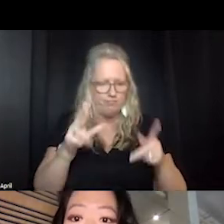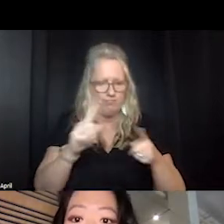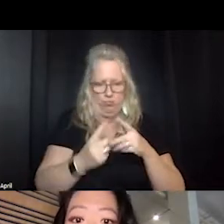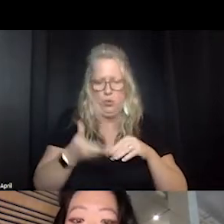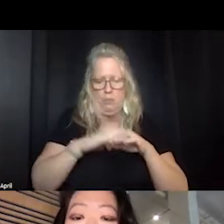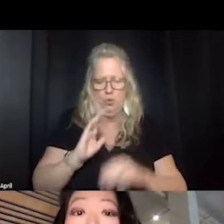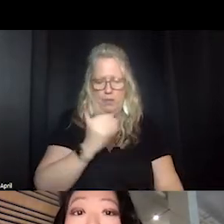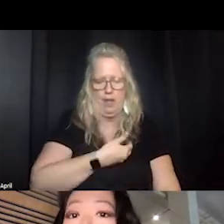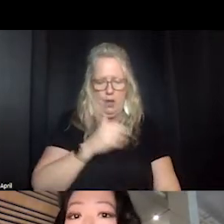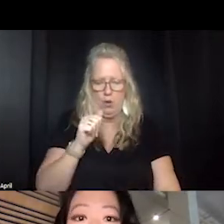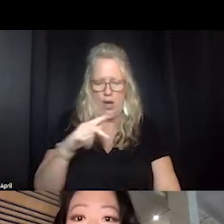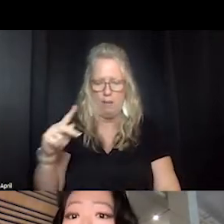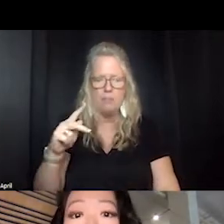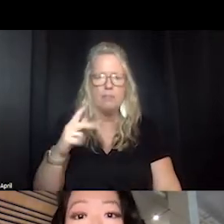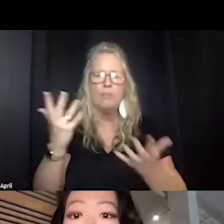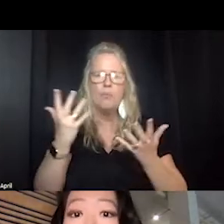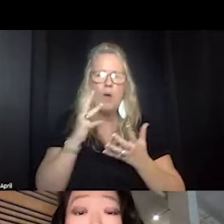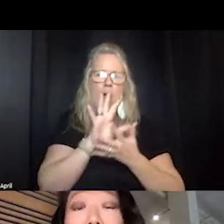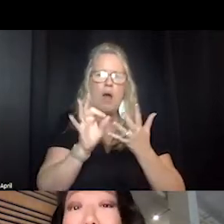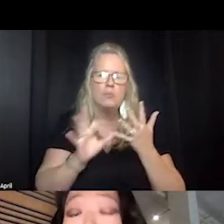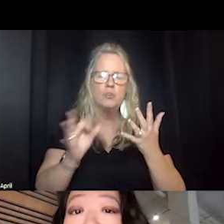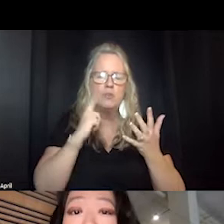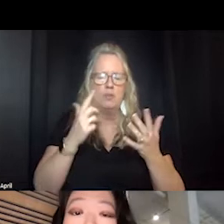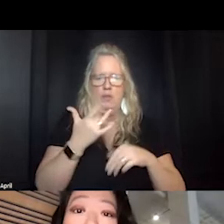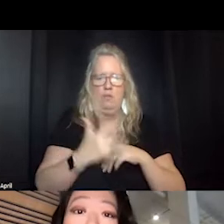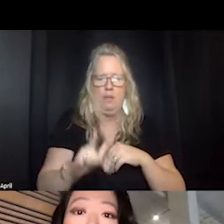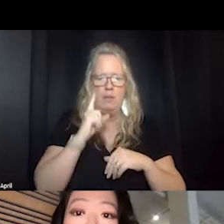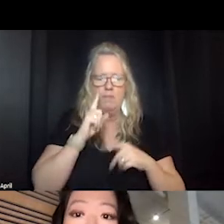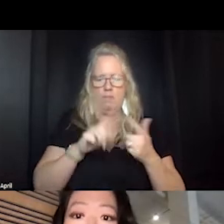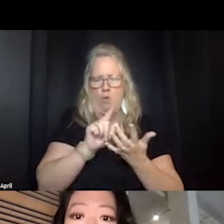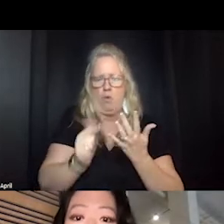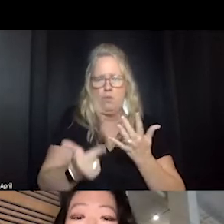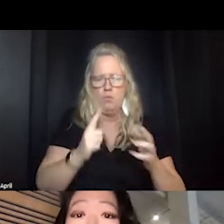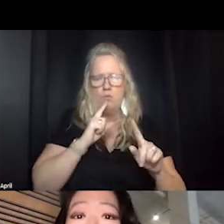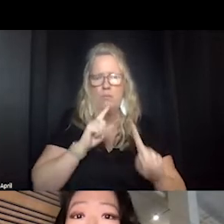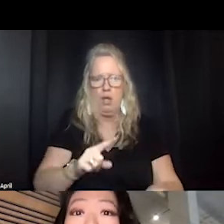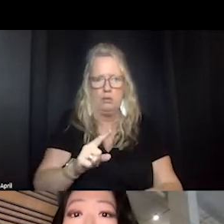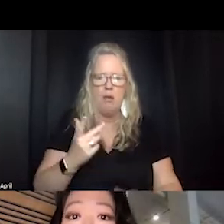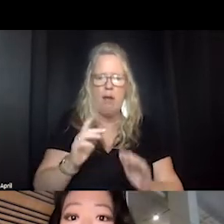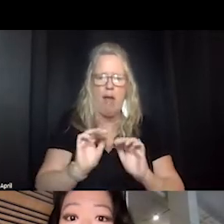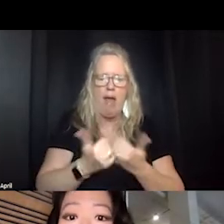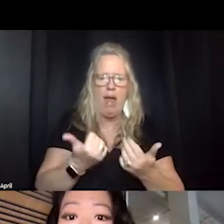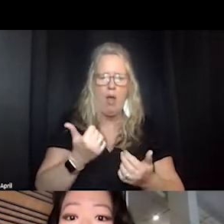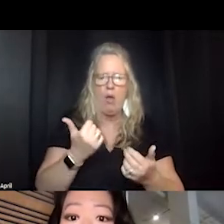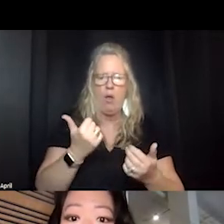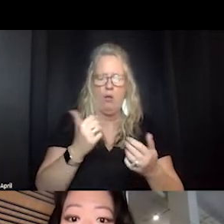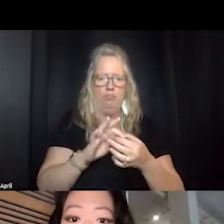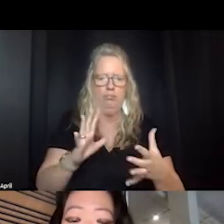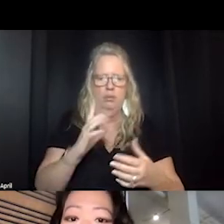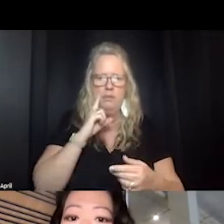app. What options are available for alternatives to police response? How can we unbundle